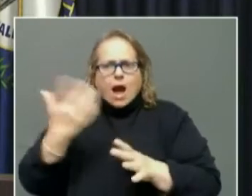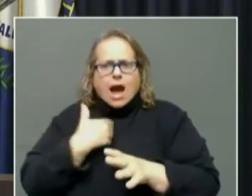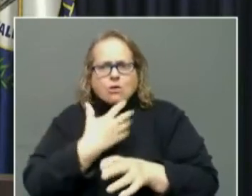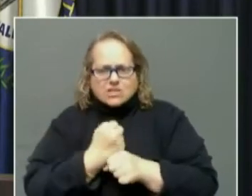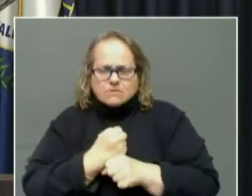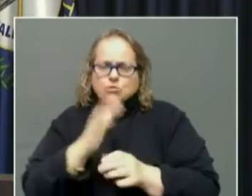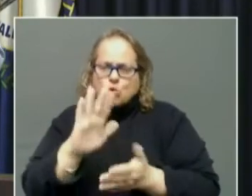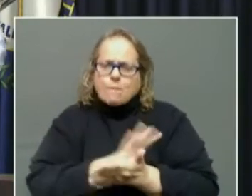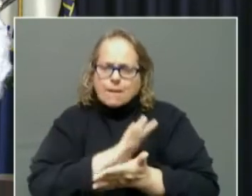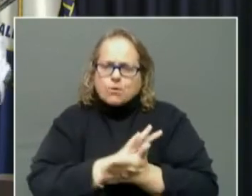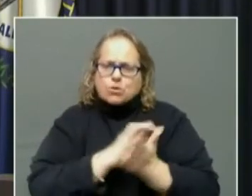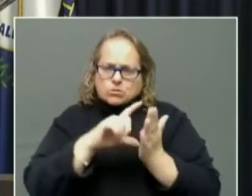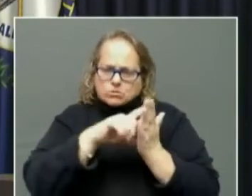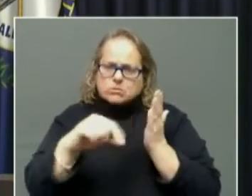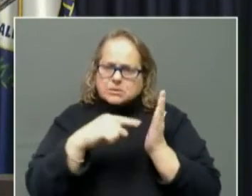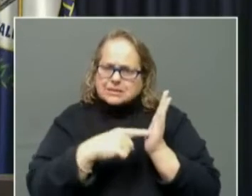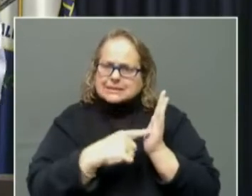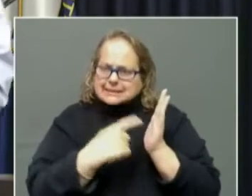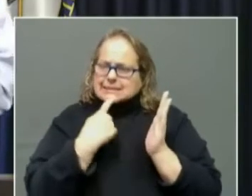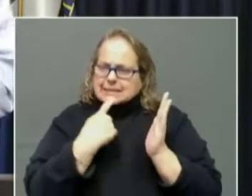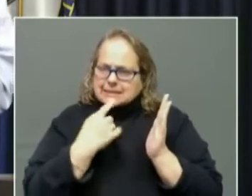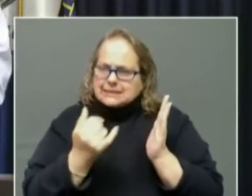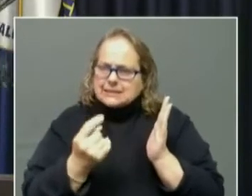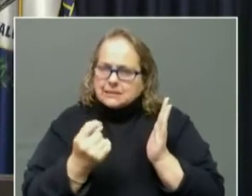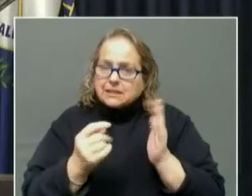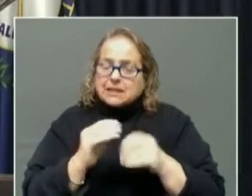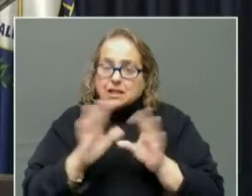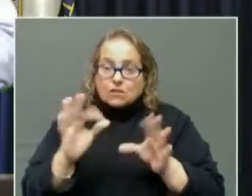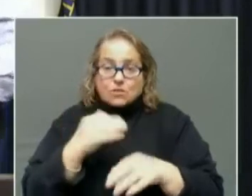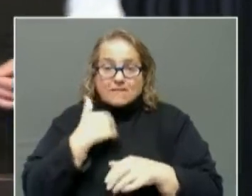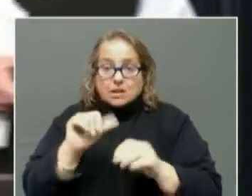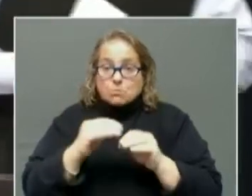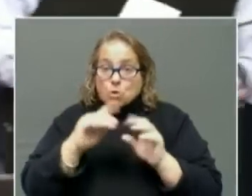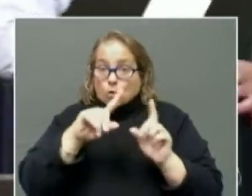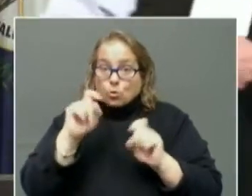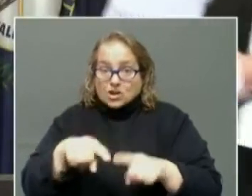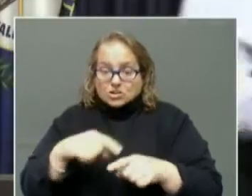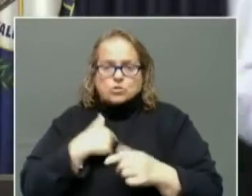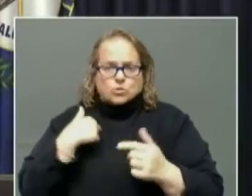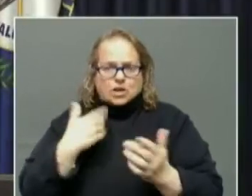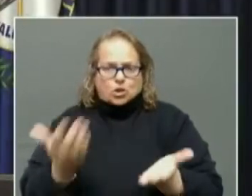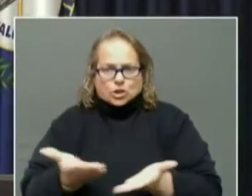that very clearly. If you have any more questions, we'll be available. Thank you.